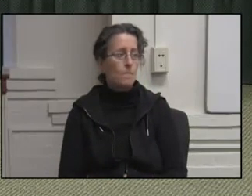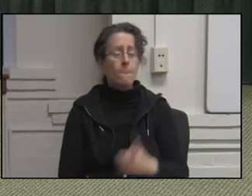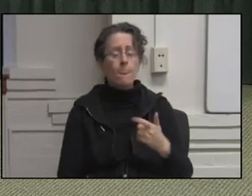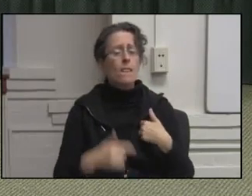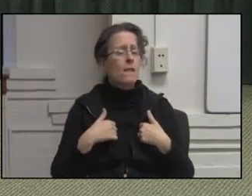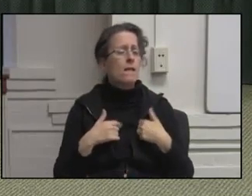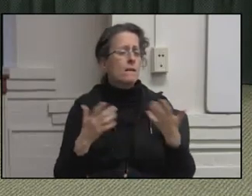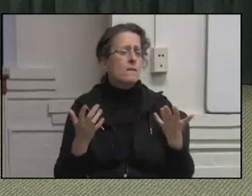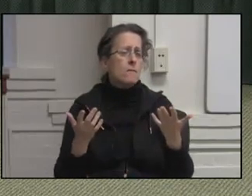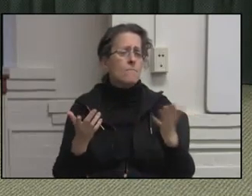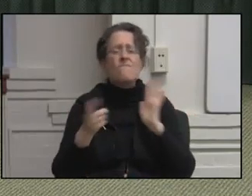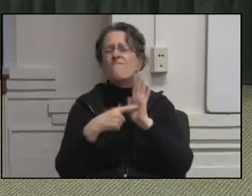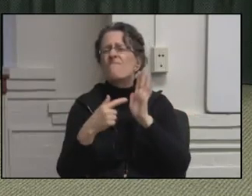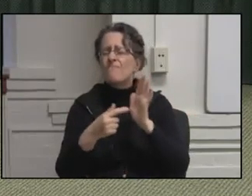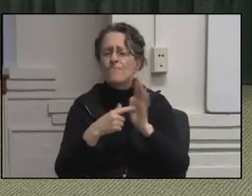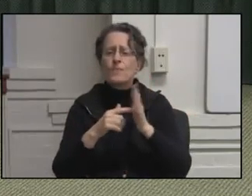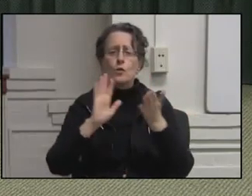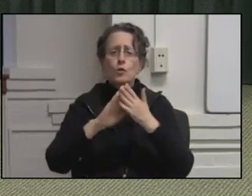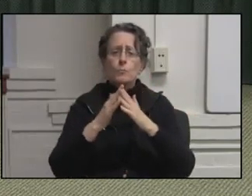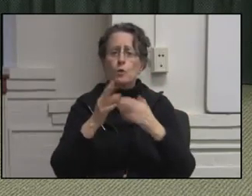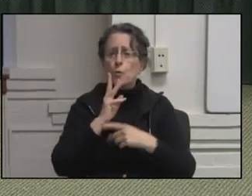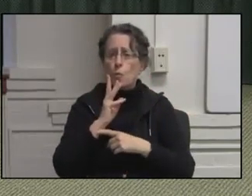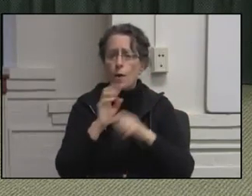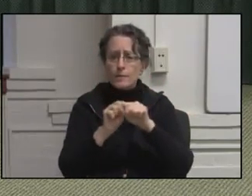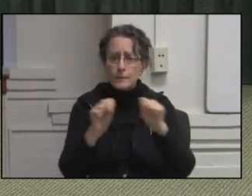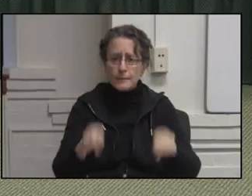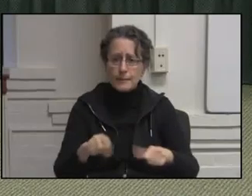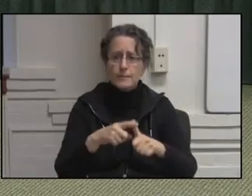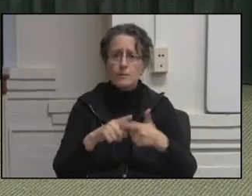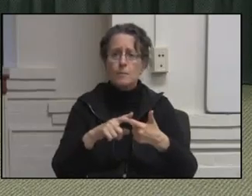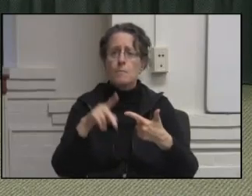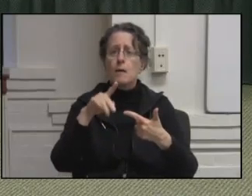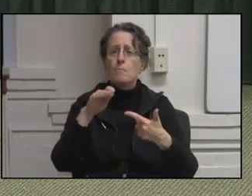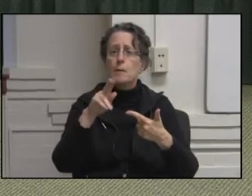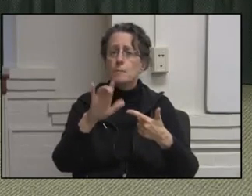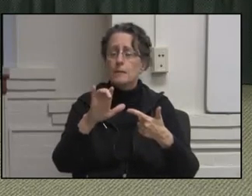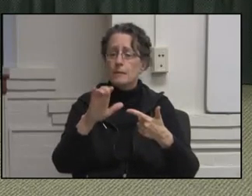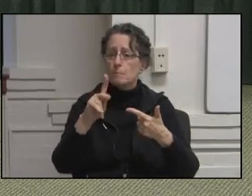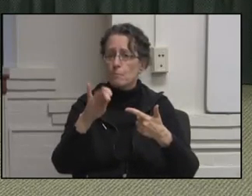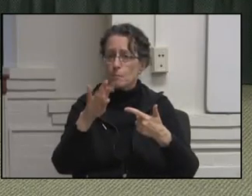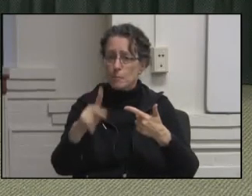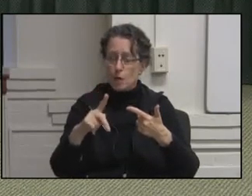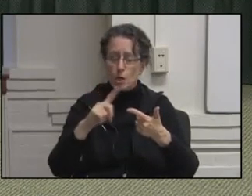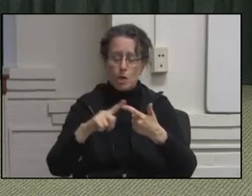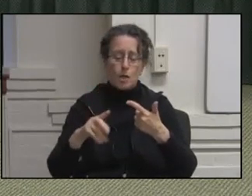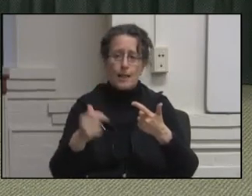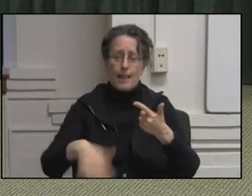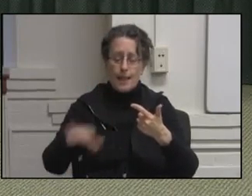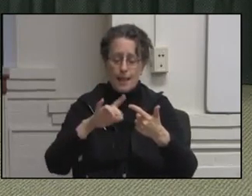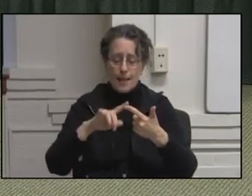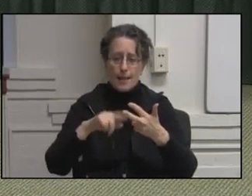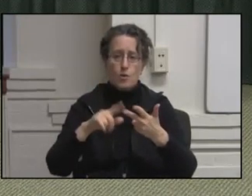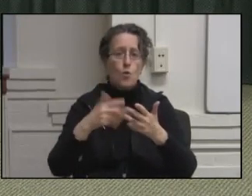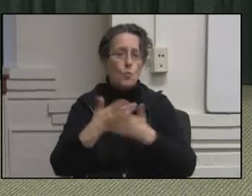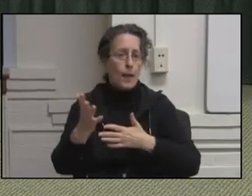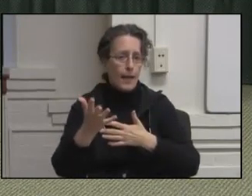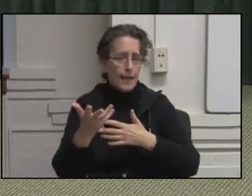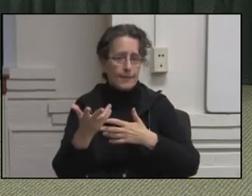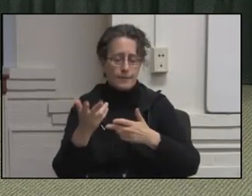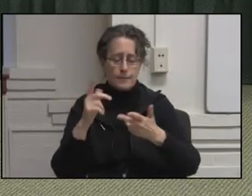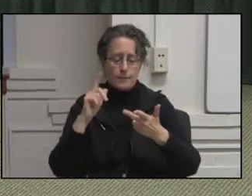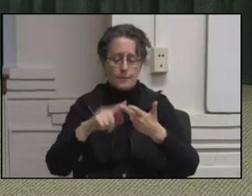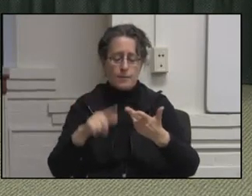community, but a lot of things like community water system, public parkland, waste minimization, energy efficiency, greening